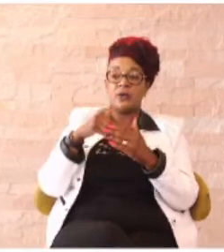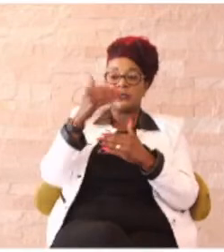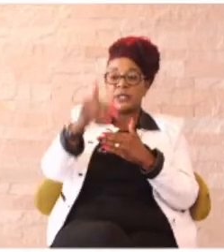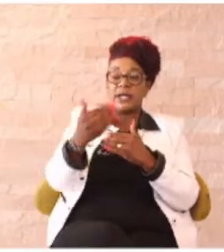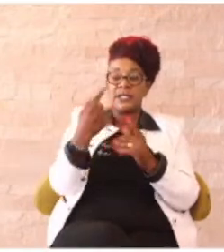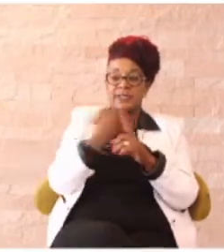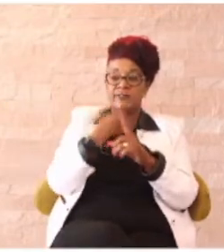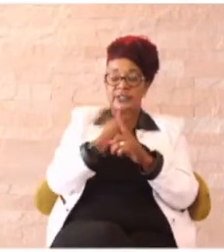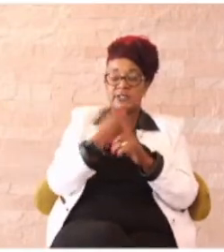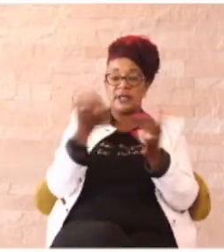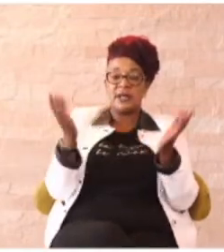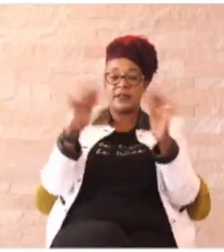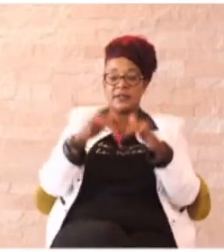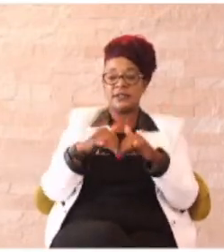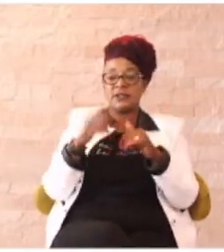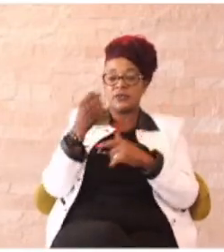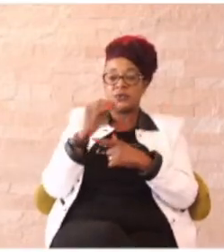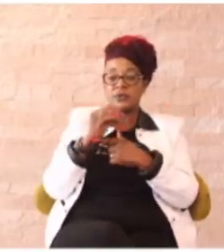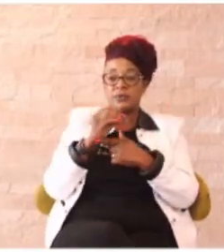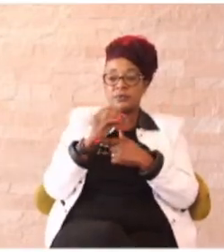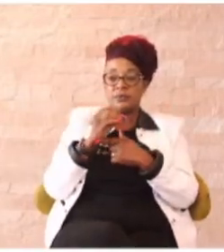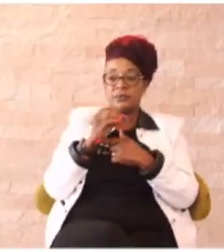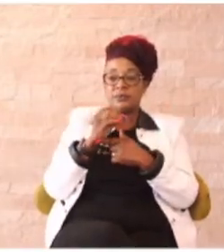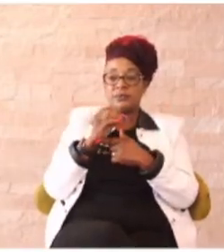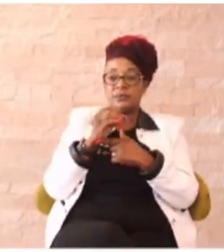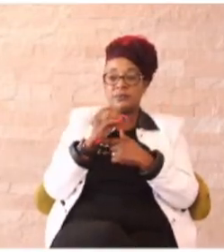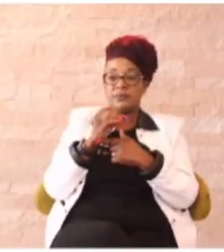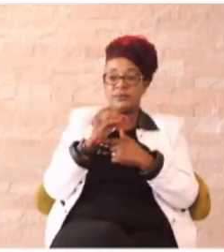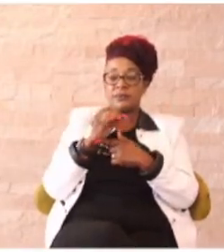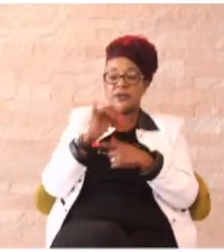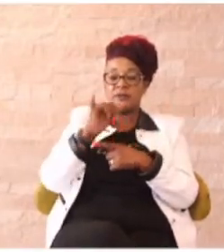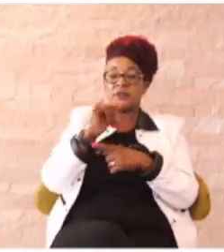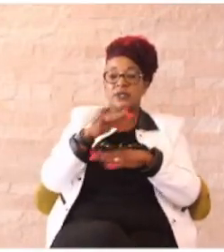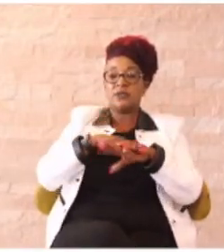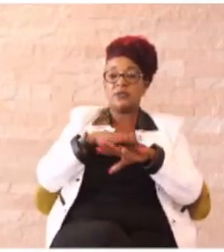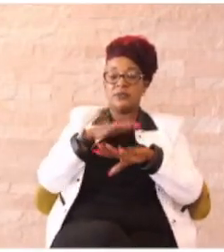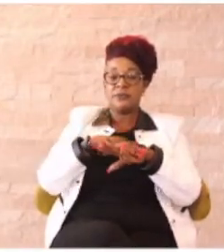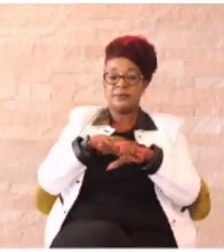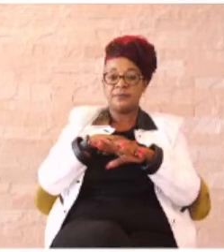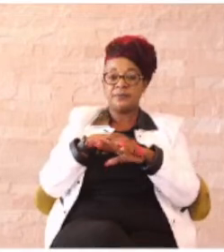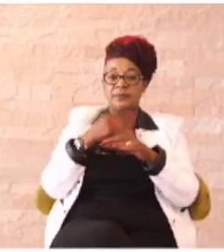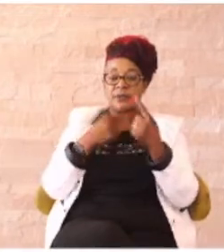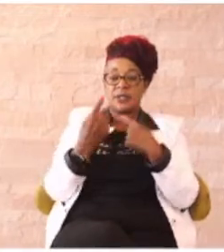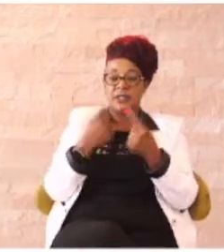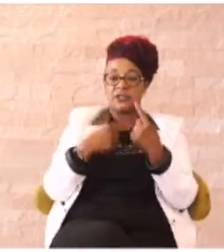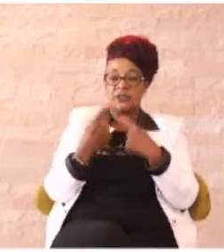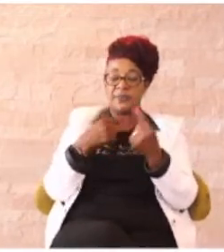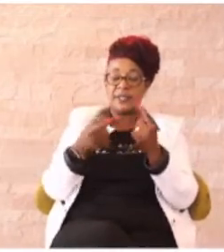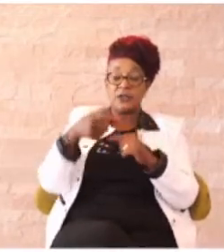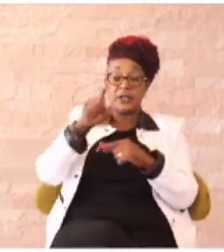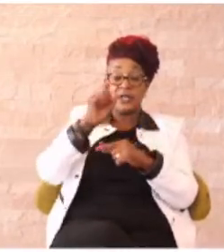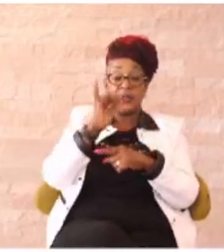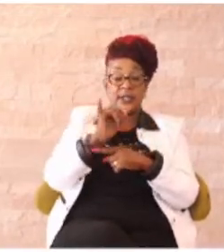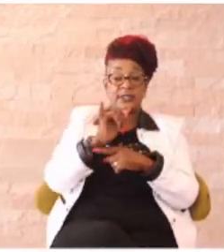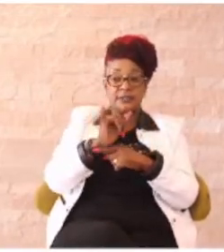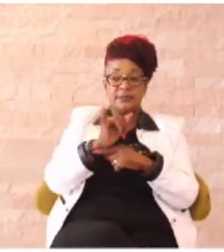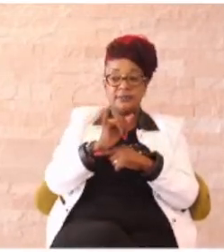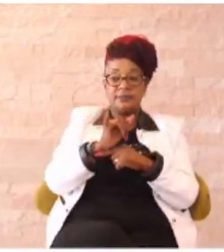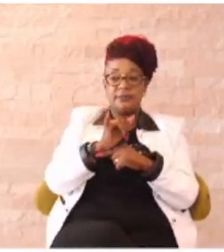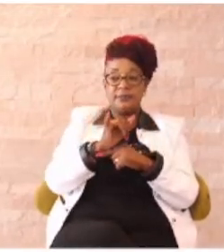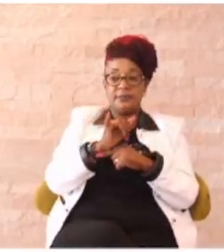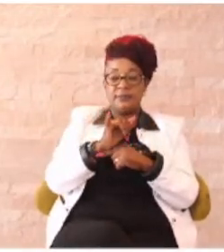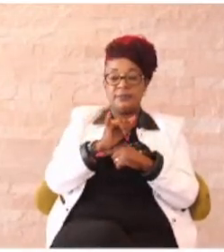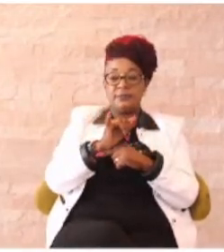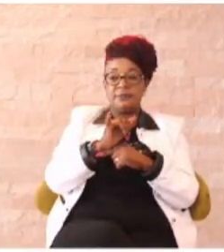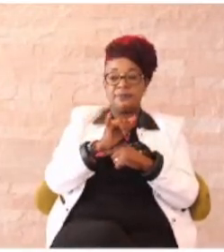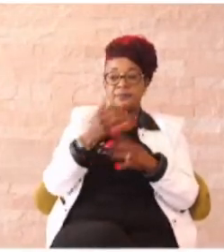different gatherings. So it was a good strategy. In addition, under the self-level,